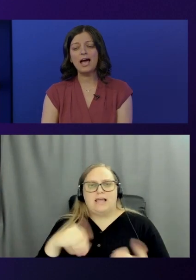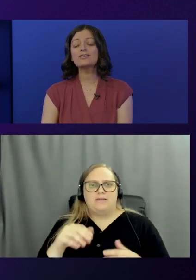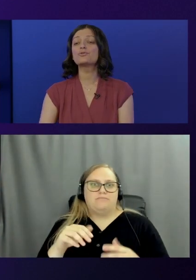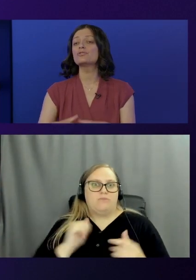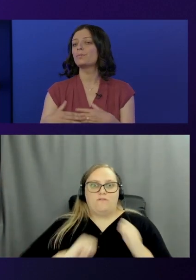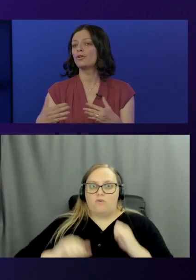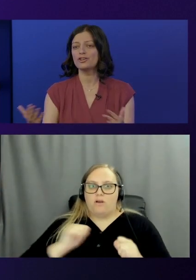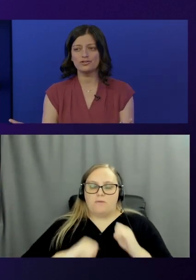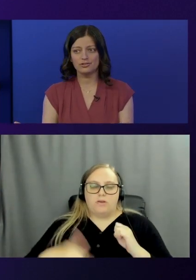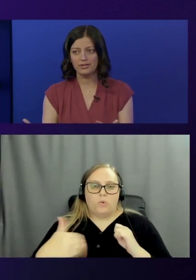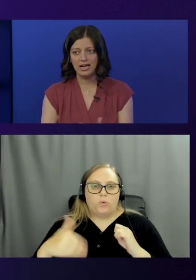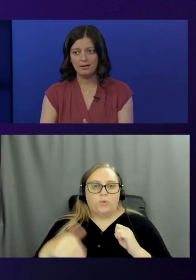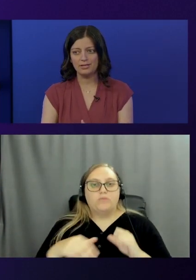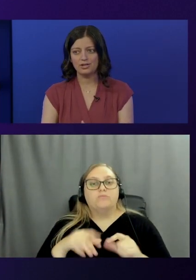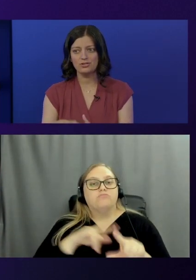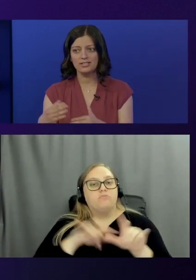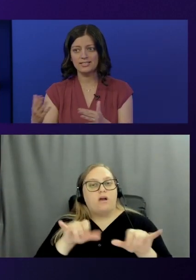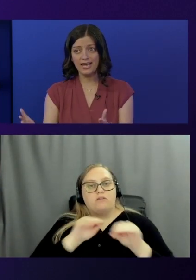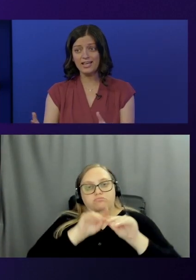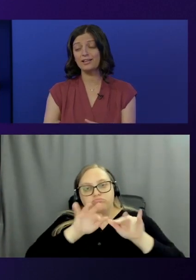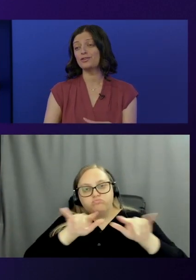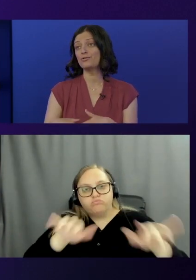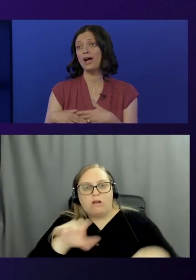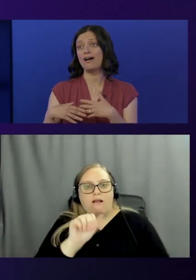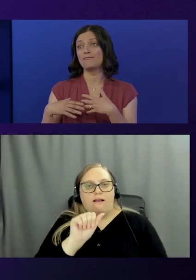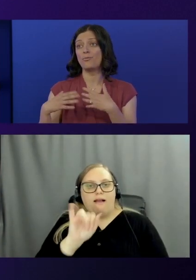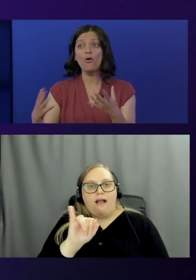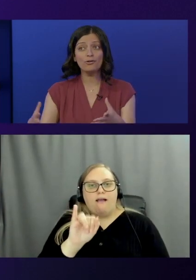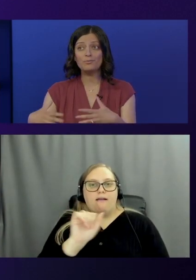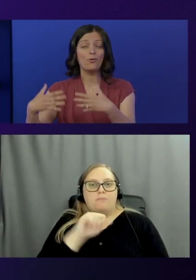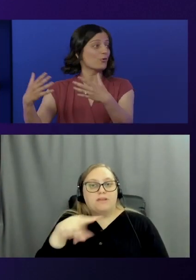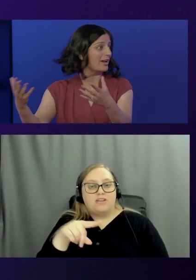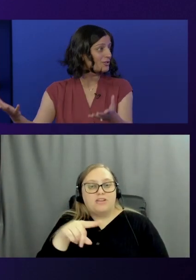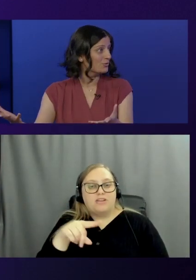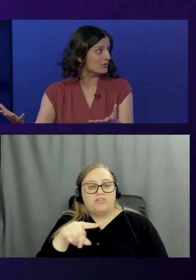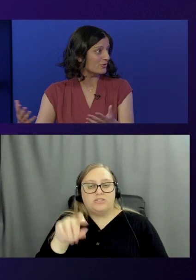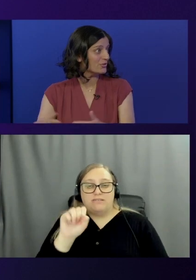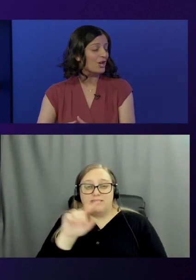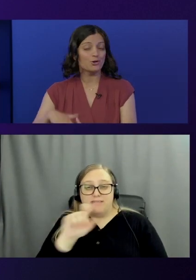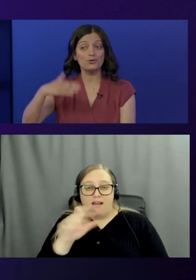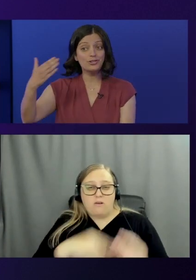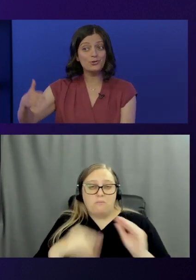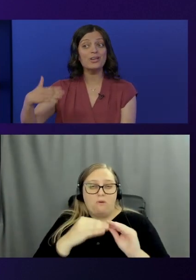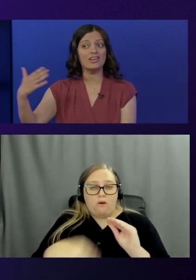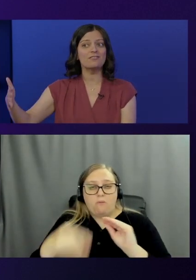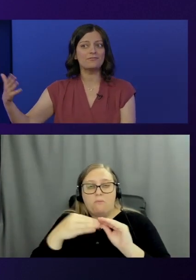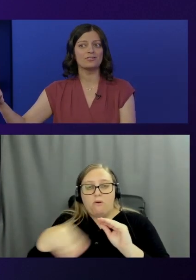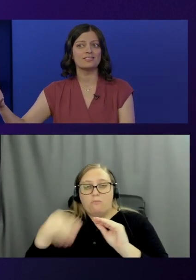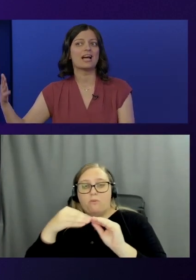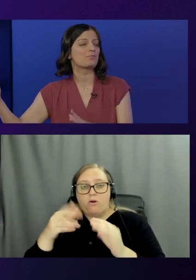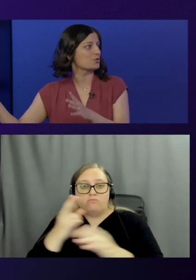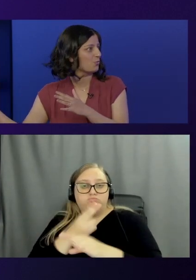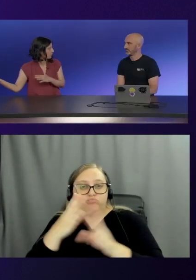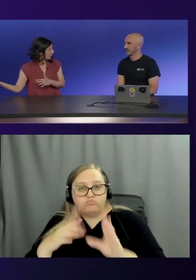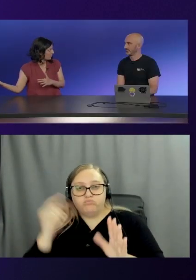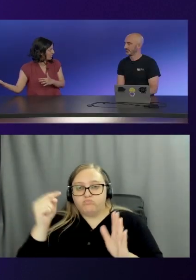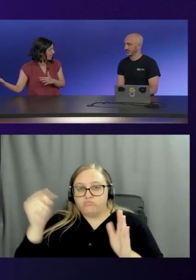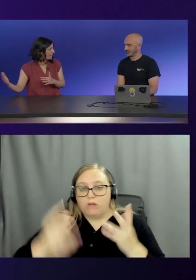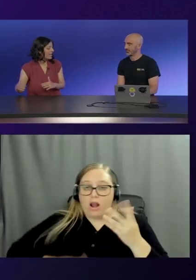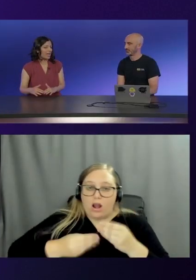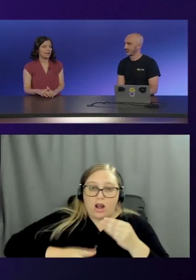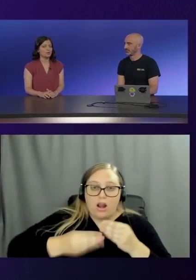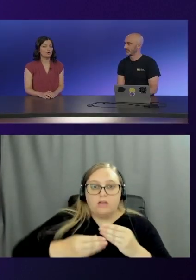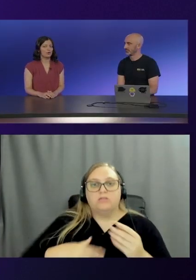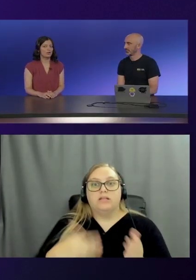Because as you deploy generative AI applications at scale and you have more and more end users, you're doing inference that much more